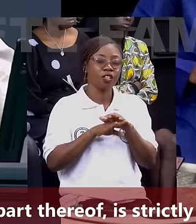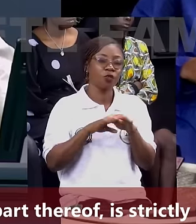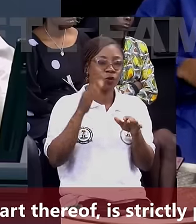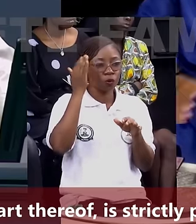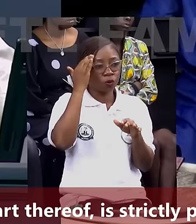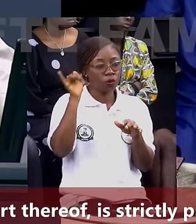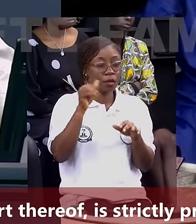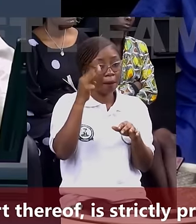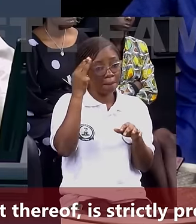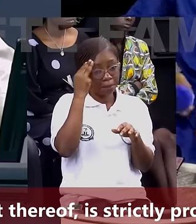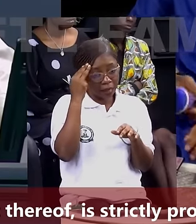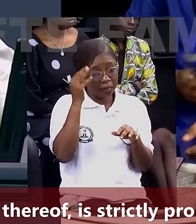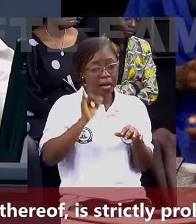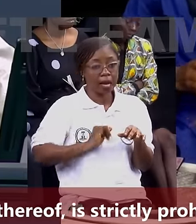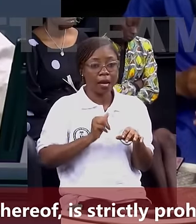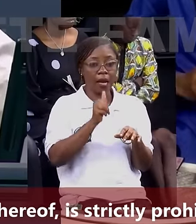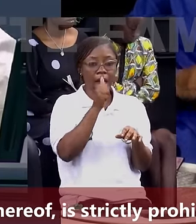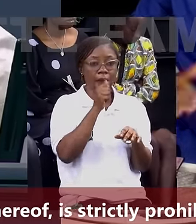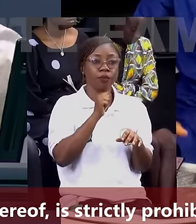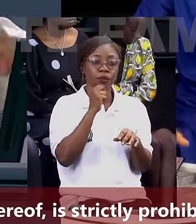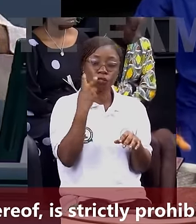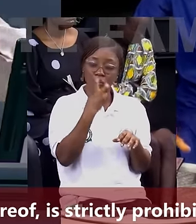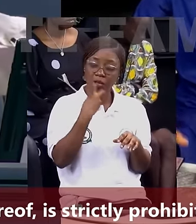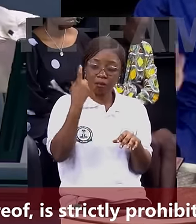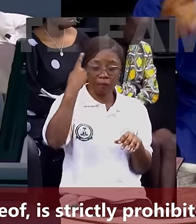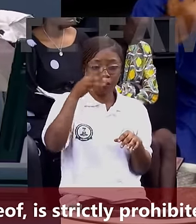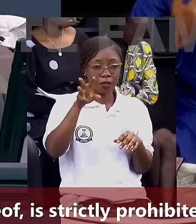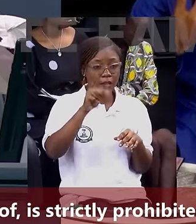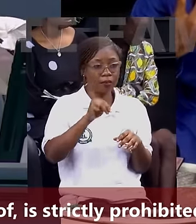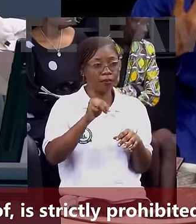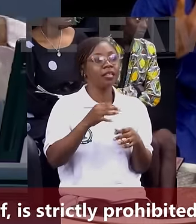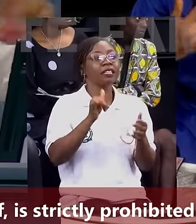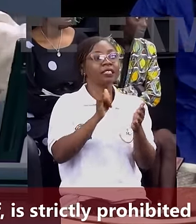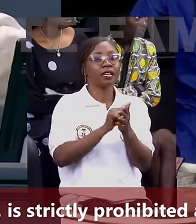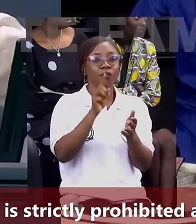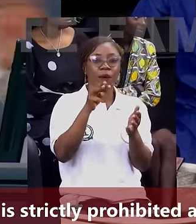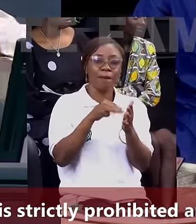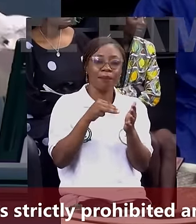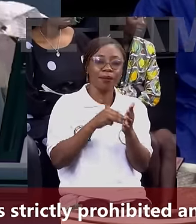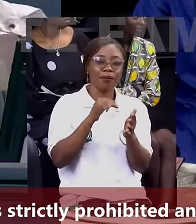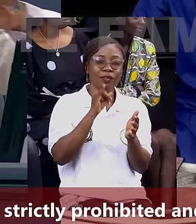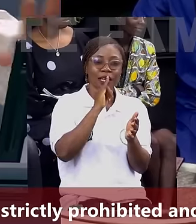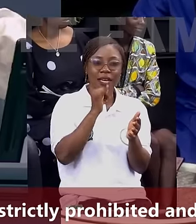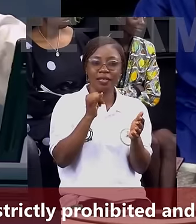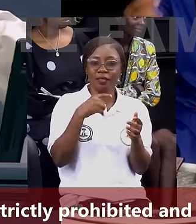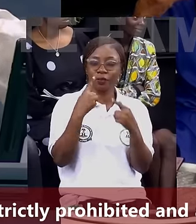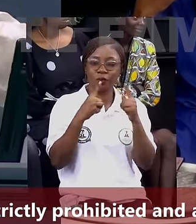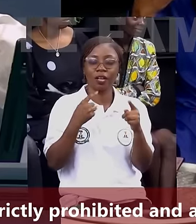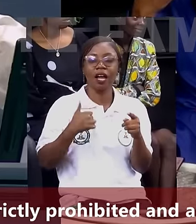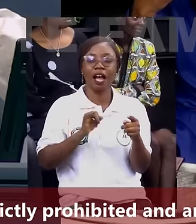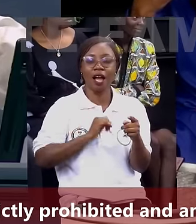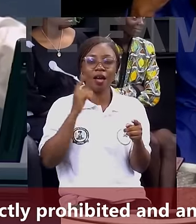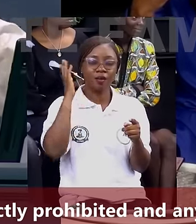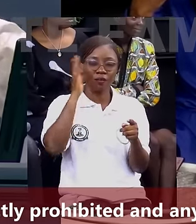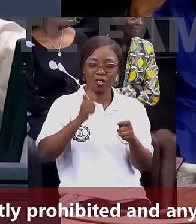their mind. I'm not speaking for them. In fact, that 1 million word talk say I go give. People talk say